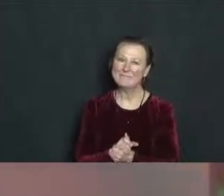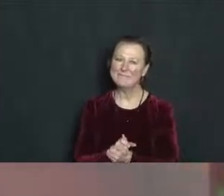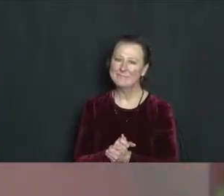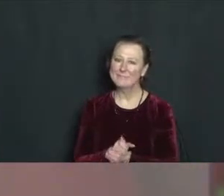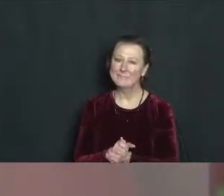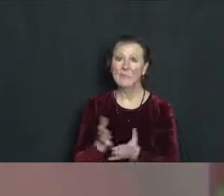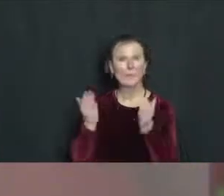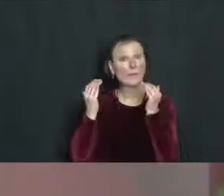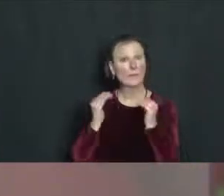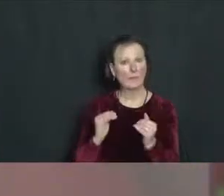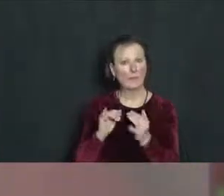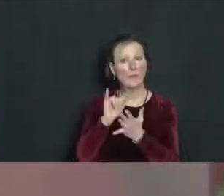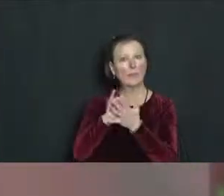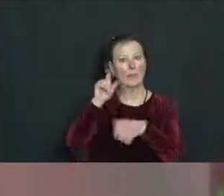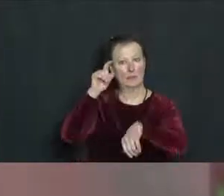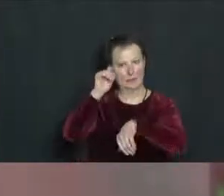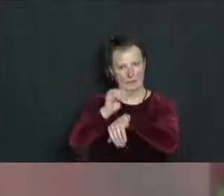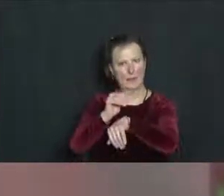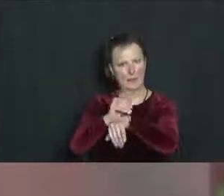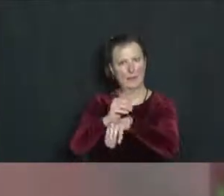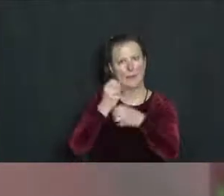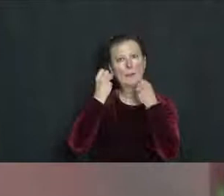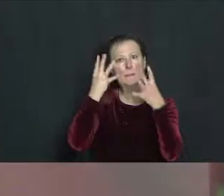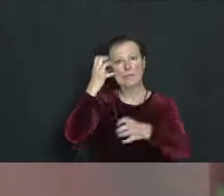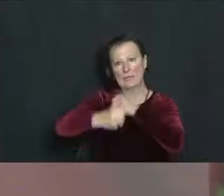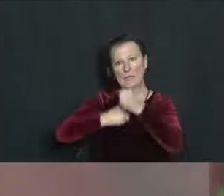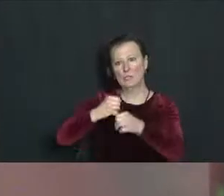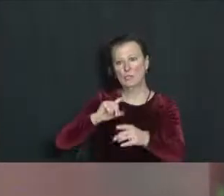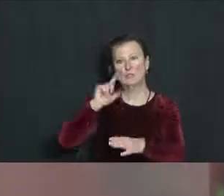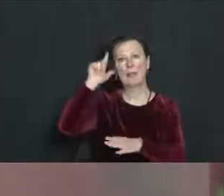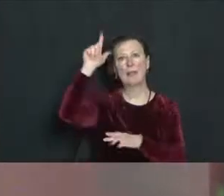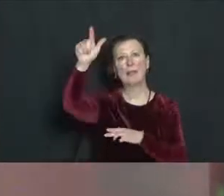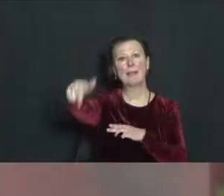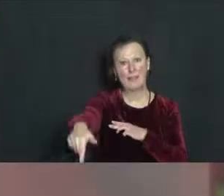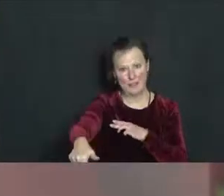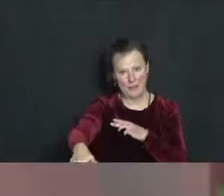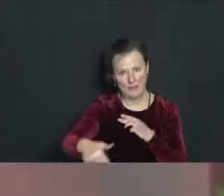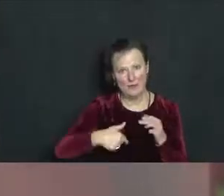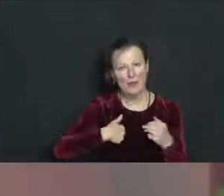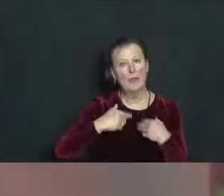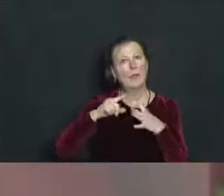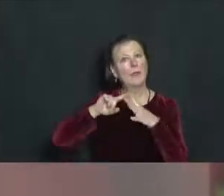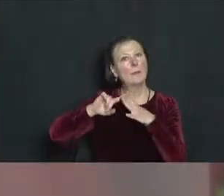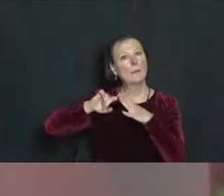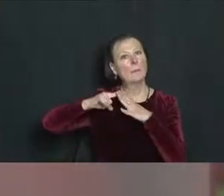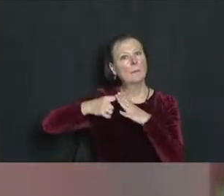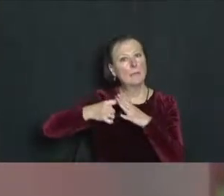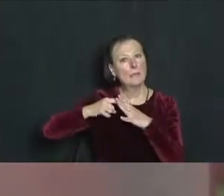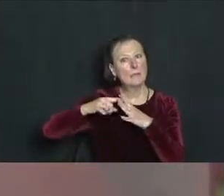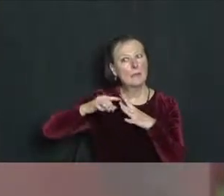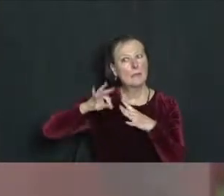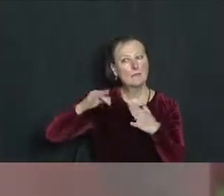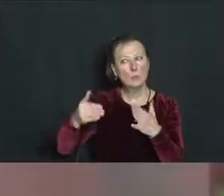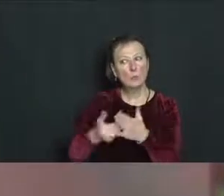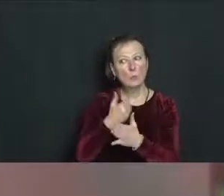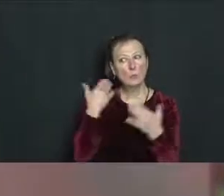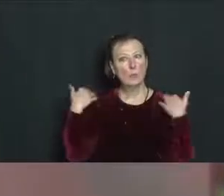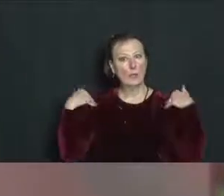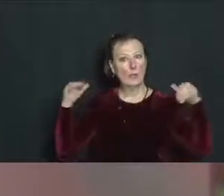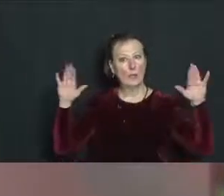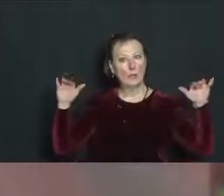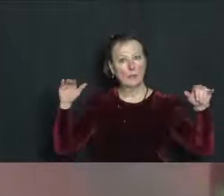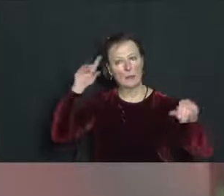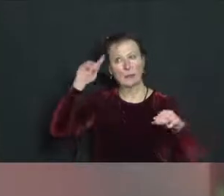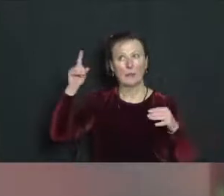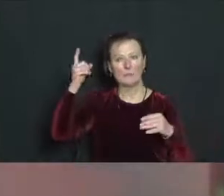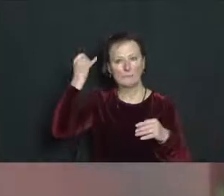And then came that night, many years later, when I had the beginnings of a new angelic revelation.